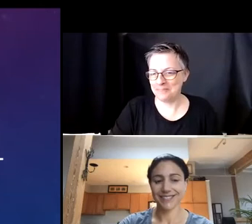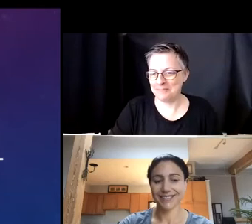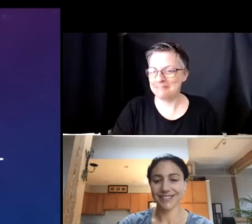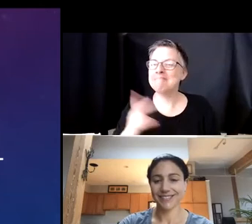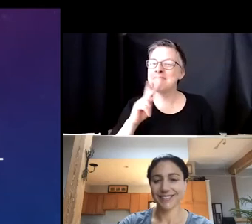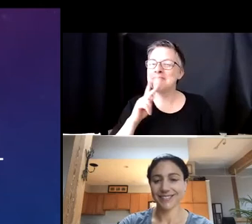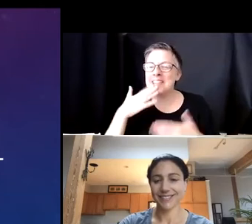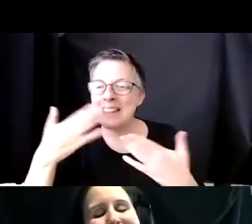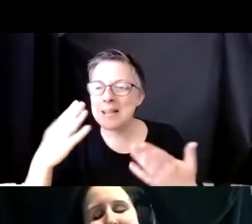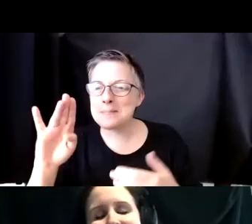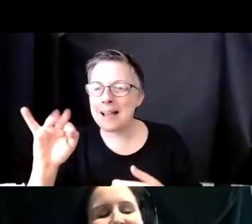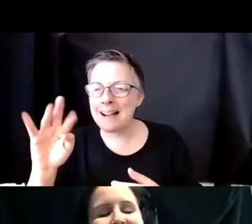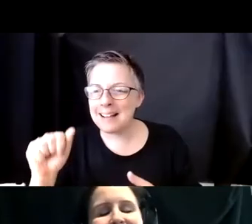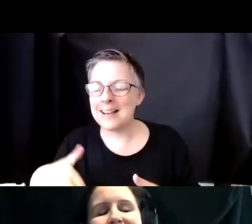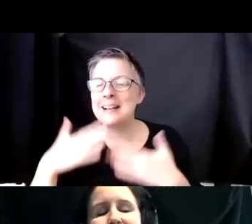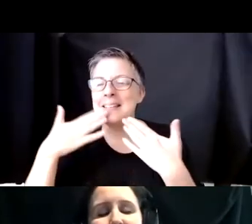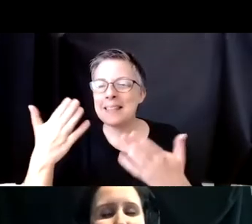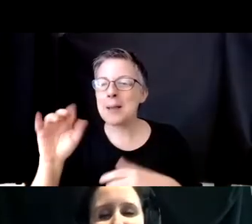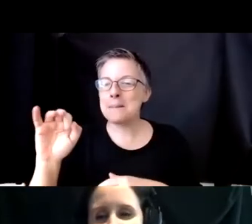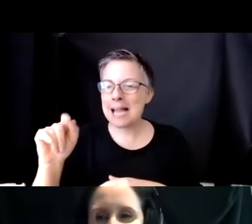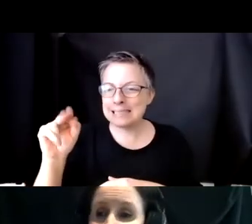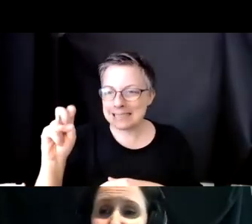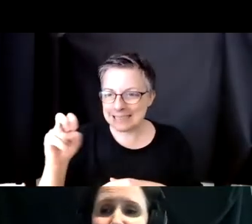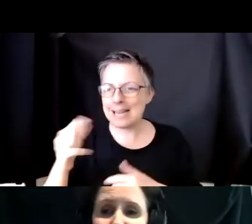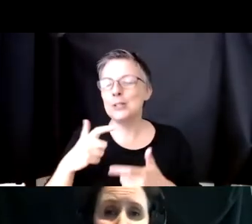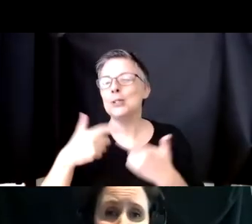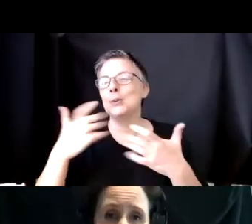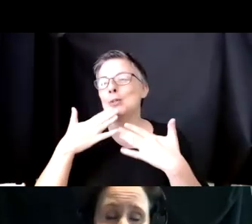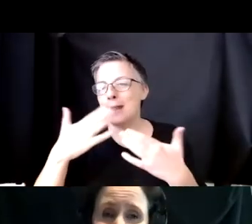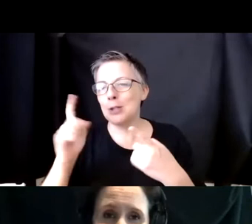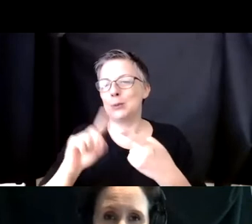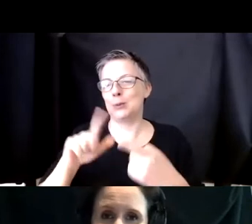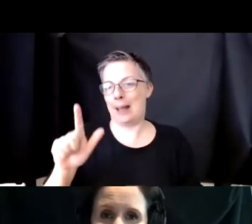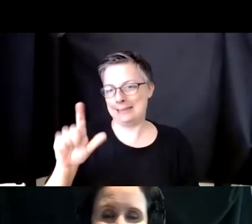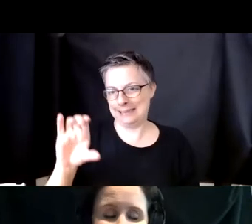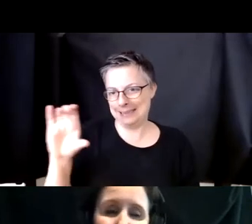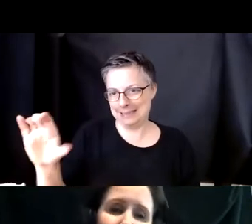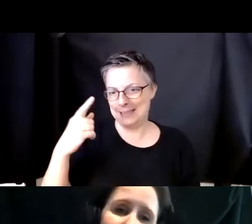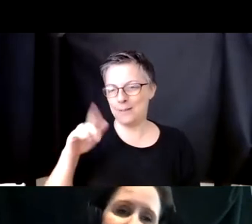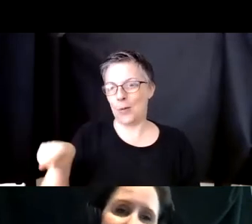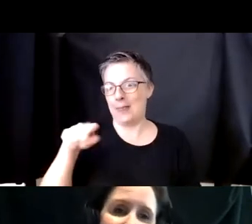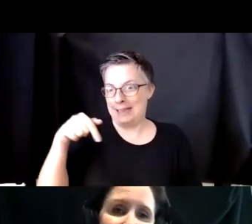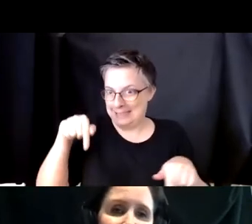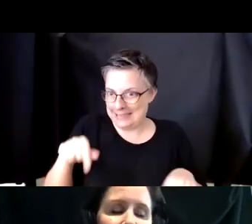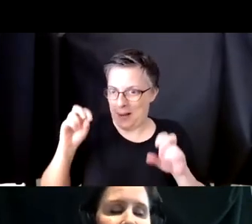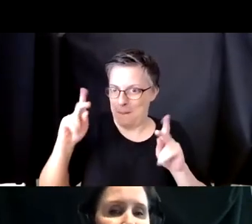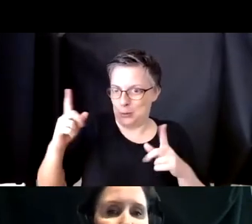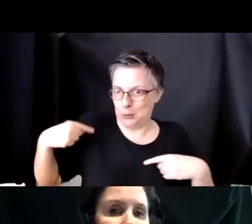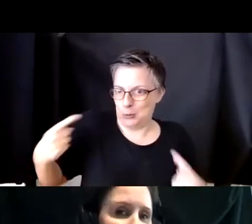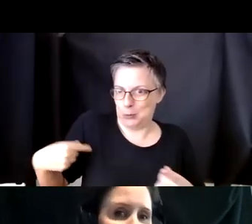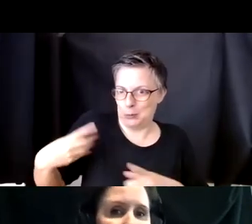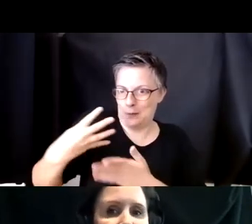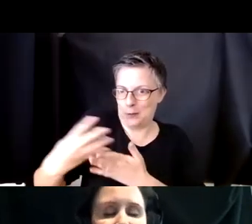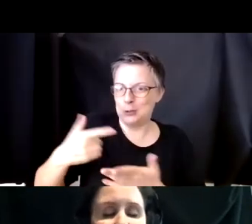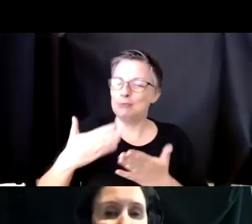Thank you, Bianca. Thank you, Maxine. And a huge thank you to the Lowell Cultural Council for this opportunity to share